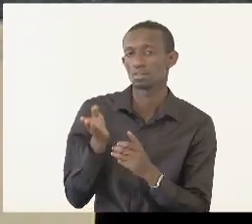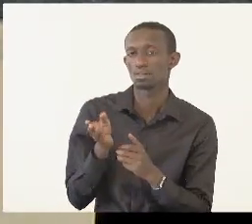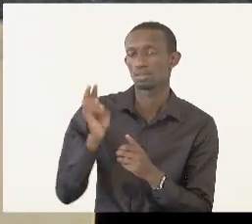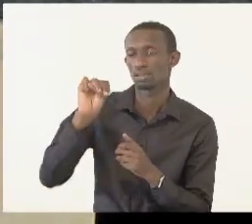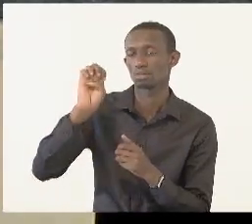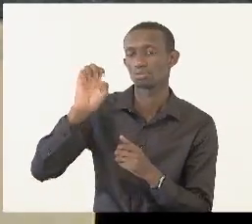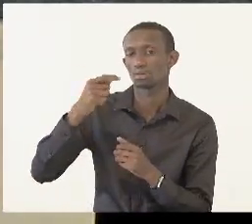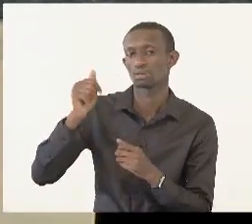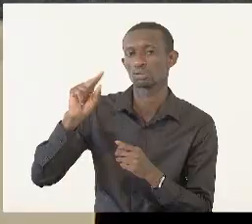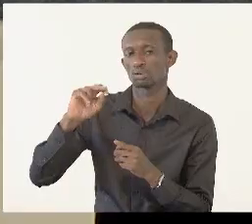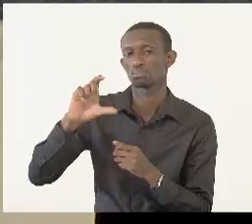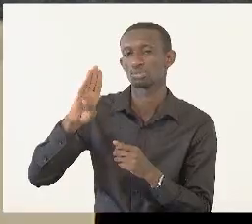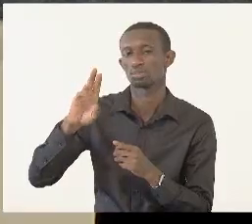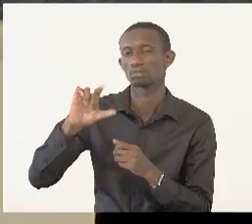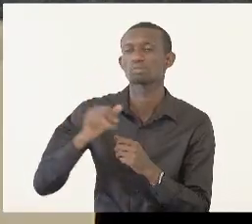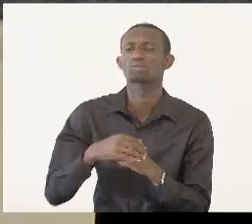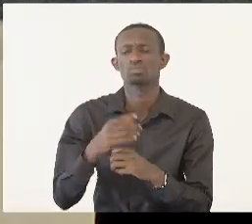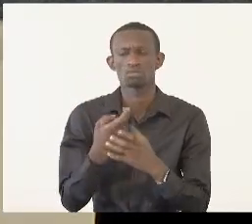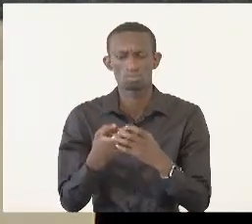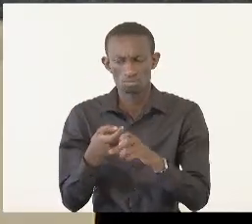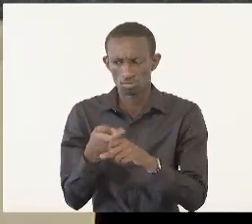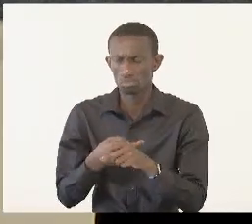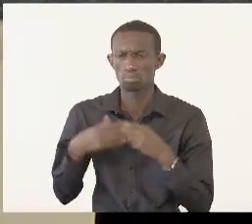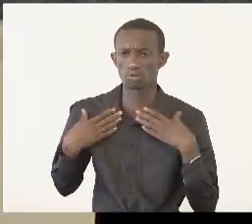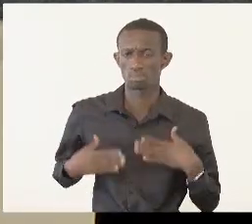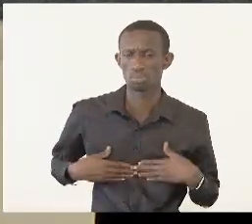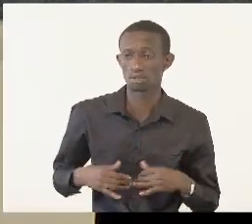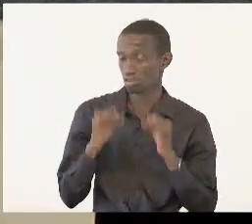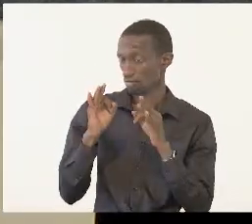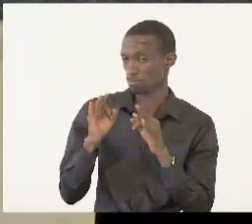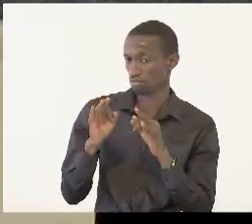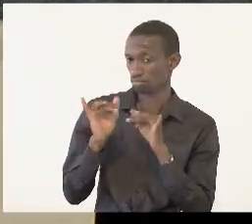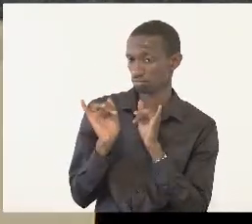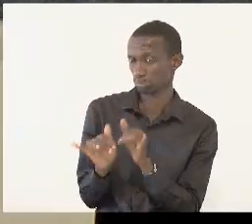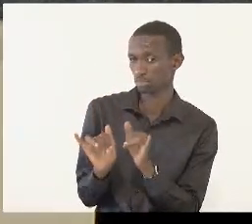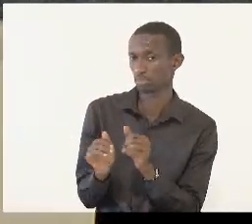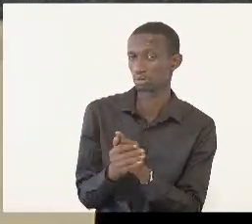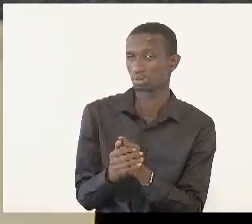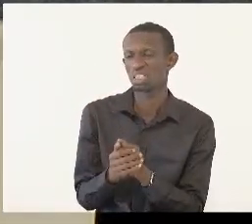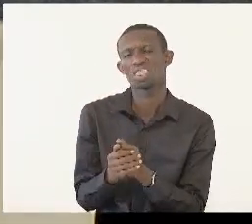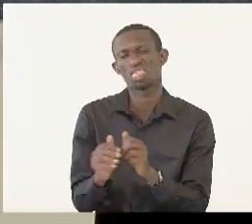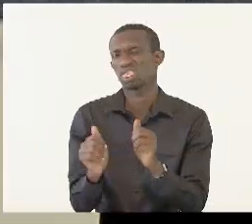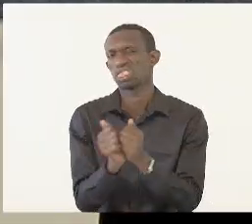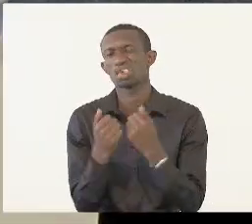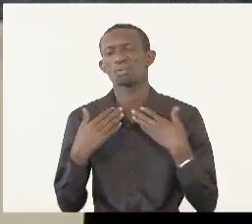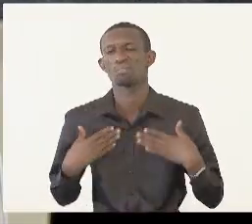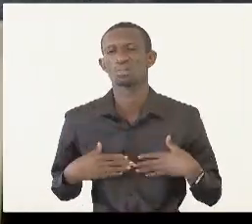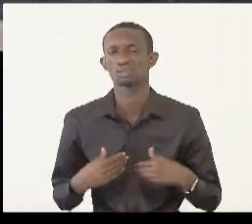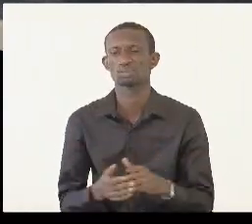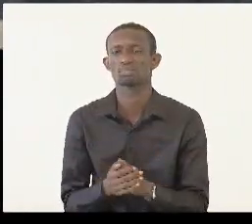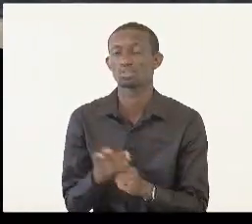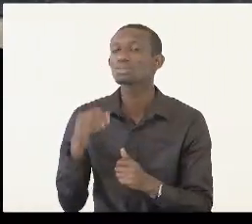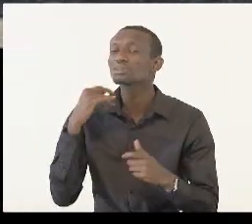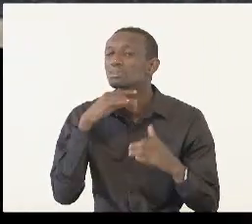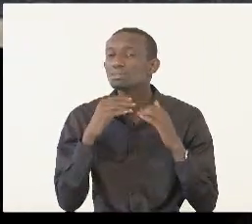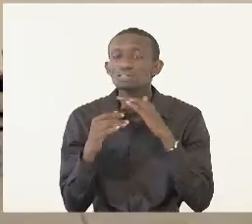from the body. If they are not removed, automatically they affect the body metabolism. So these waste